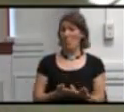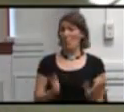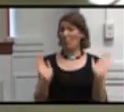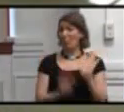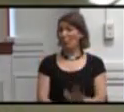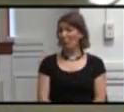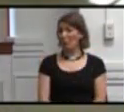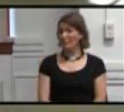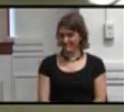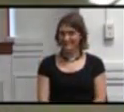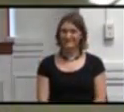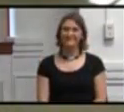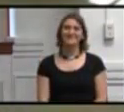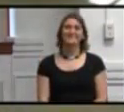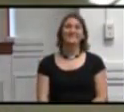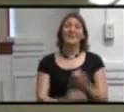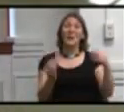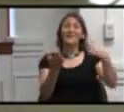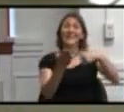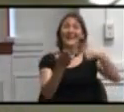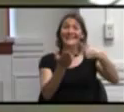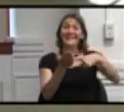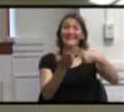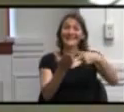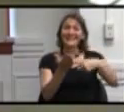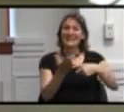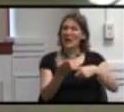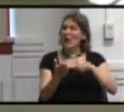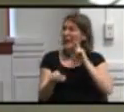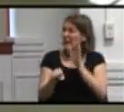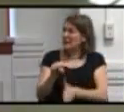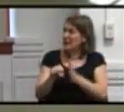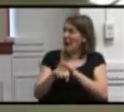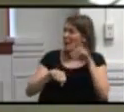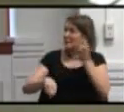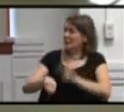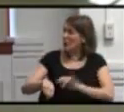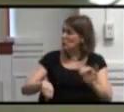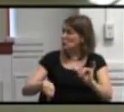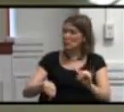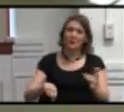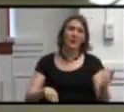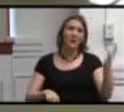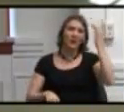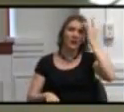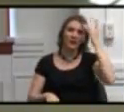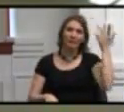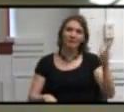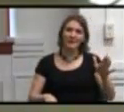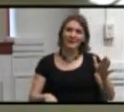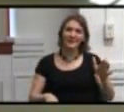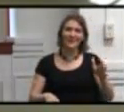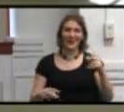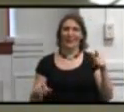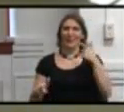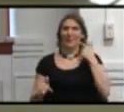That does quite a bit. Yeah, does too. Any further discussion? And a julienne's potatoes. Hearing none, all those in favor, please say